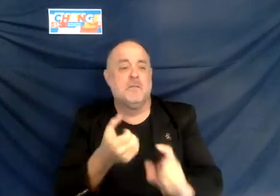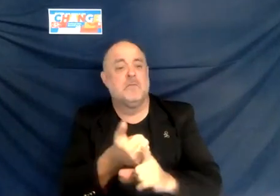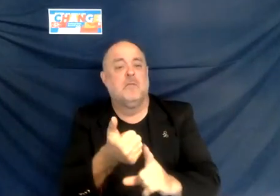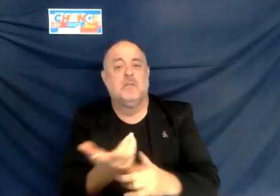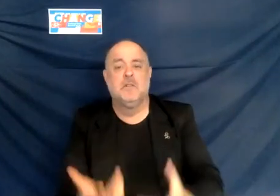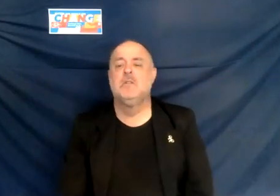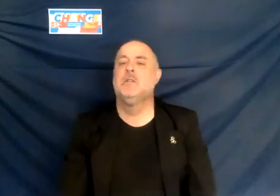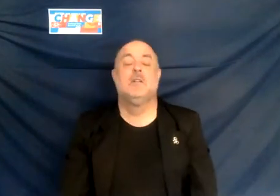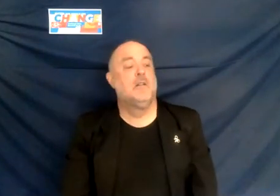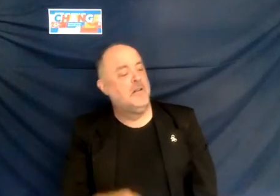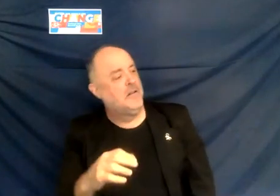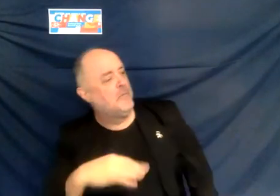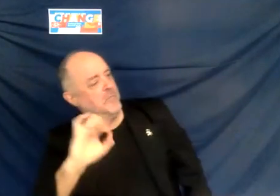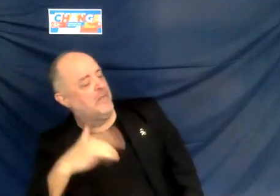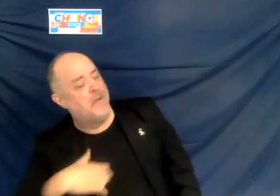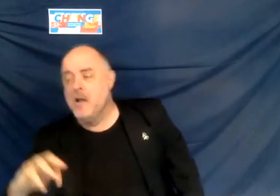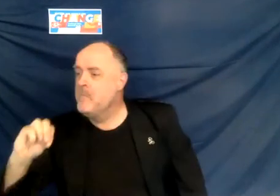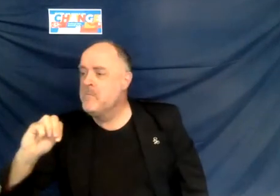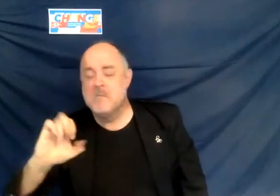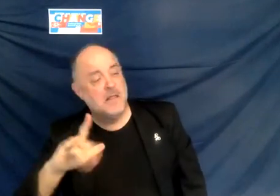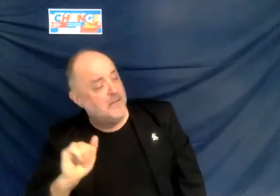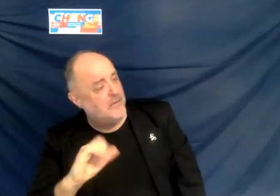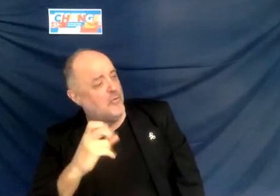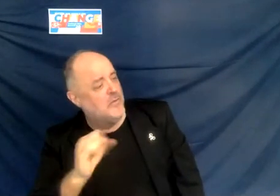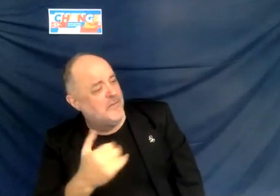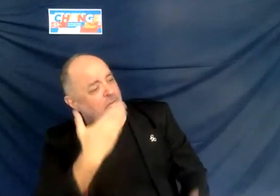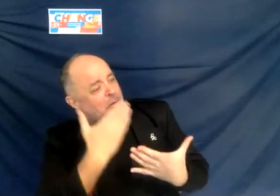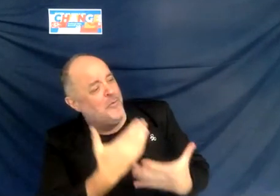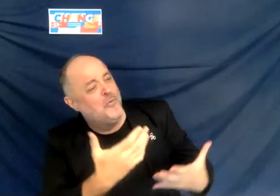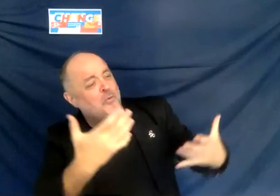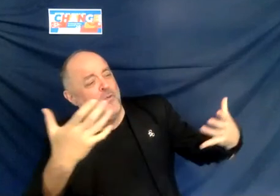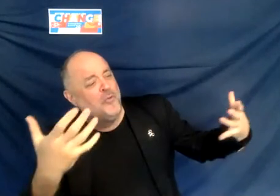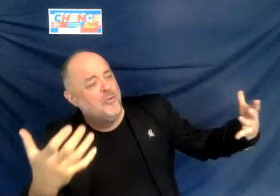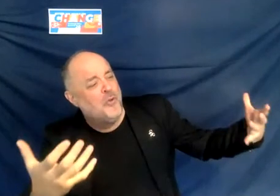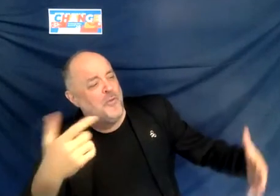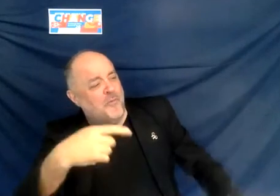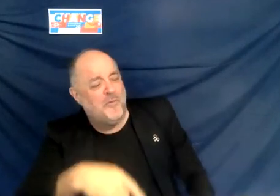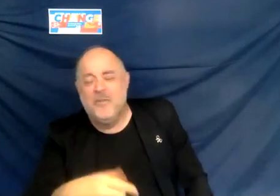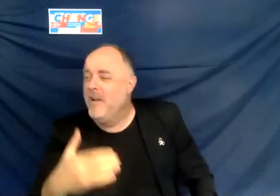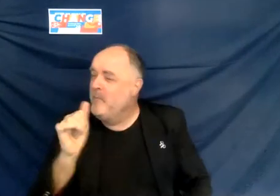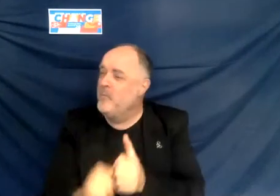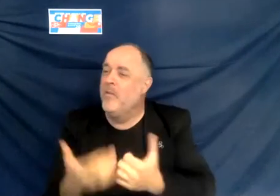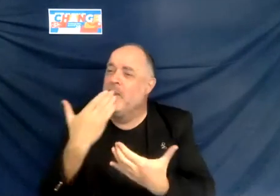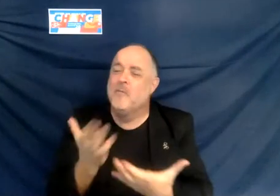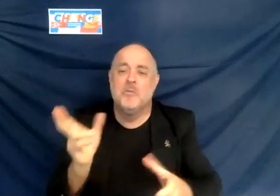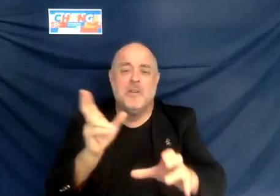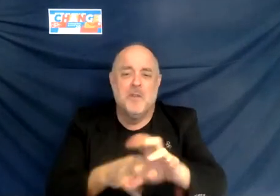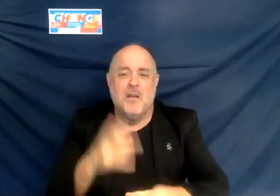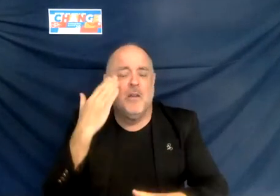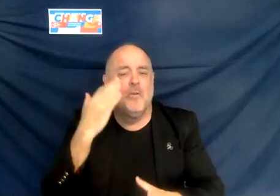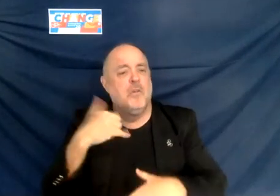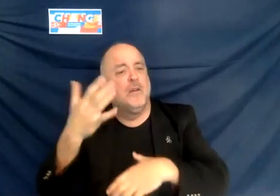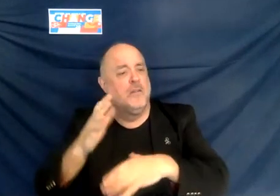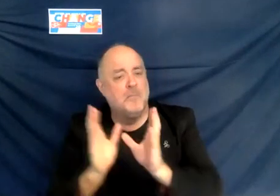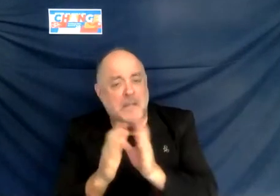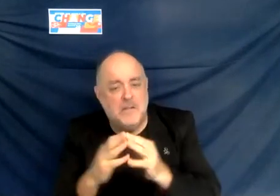Melissa and Chris, thank you so much for this. And I know everyone, thank you for participating. I know you got to go to your next